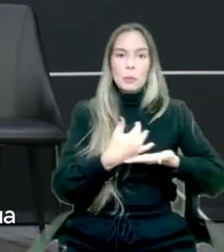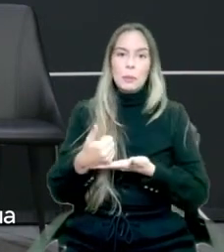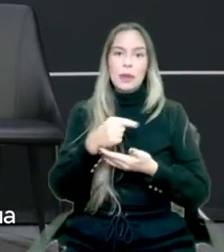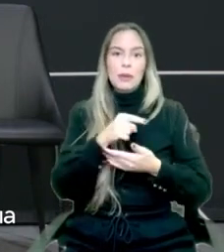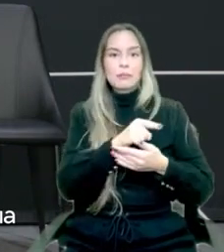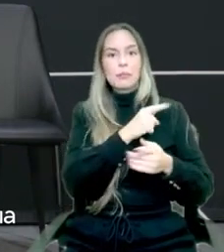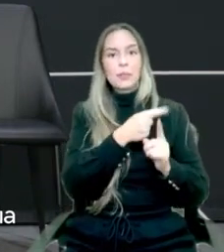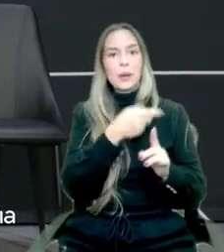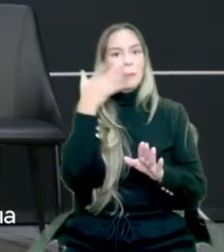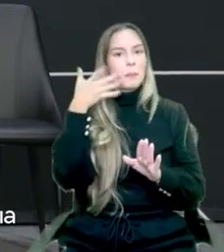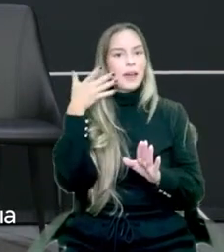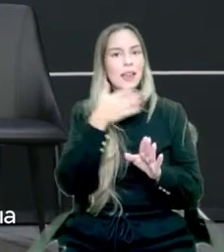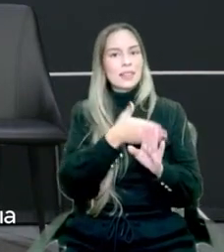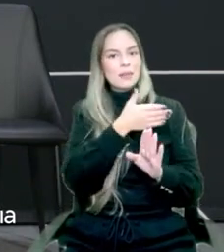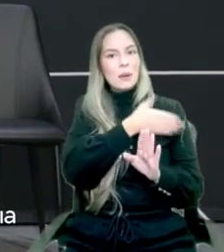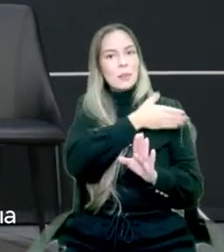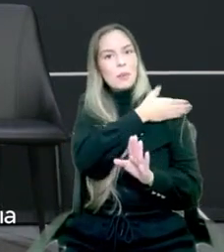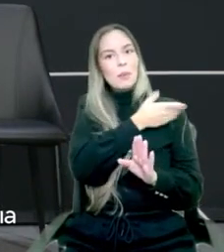I was thinking,